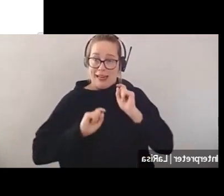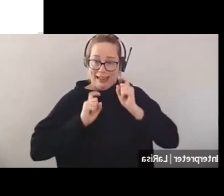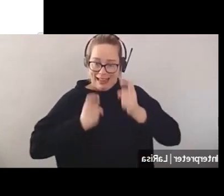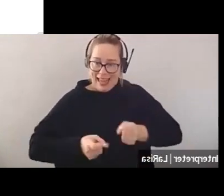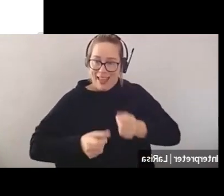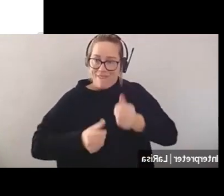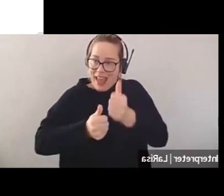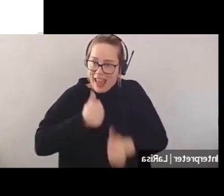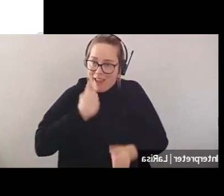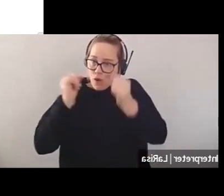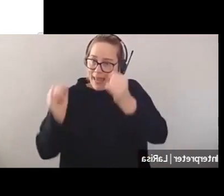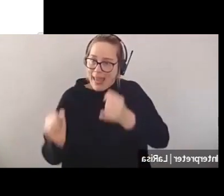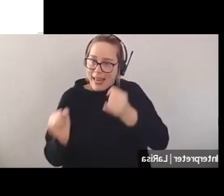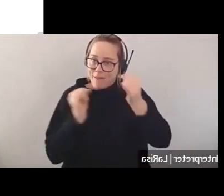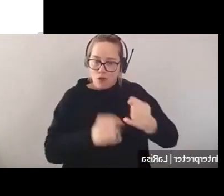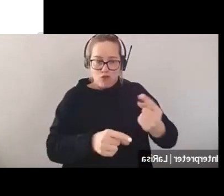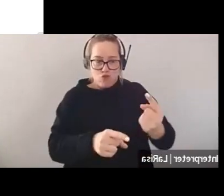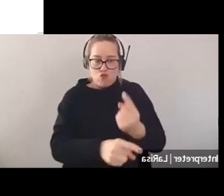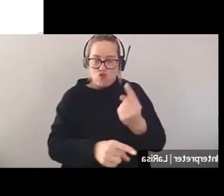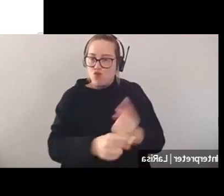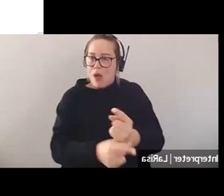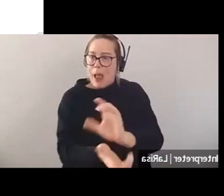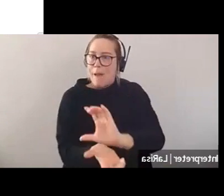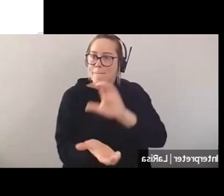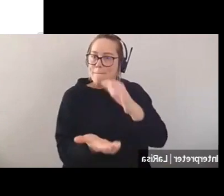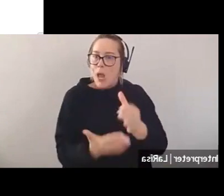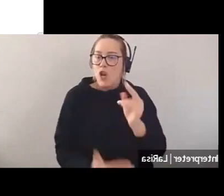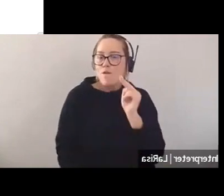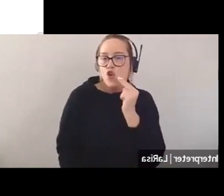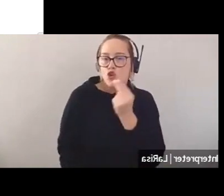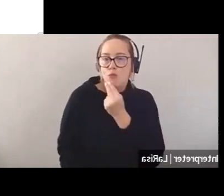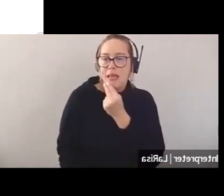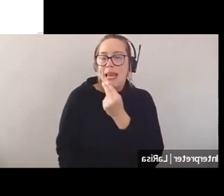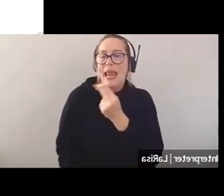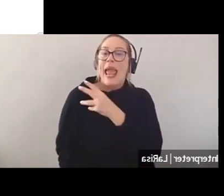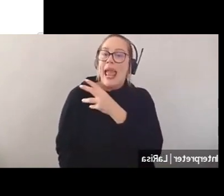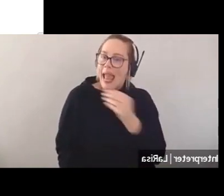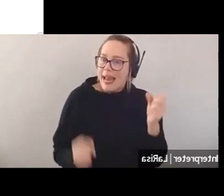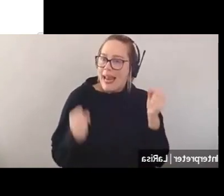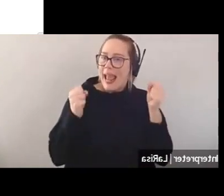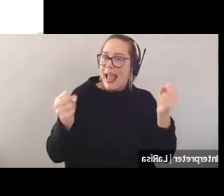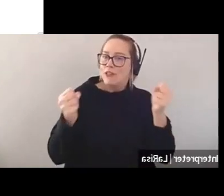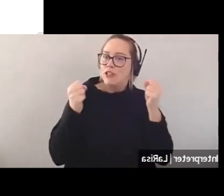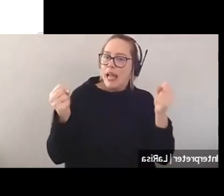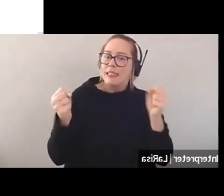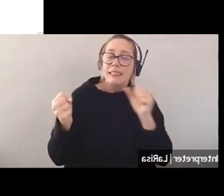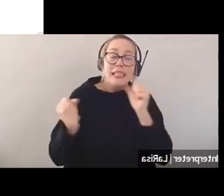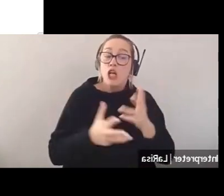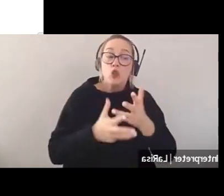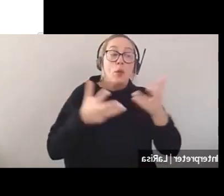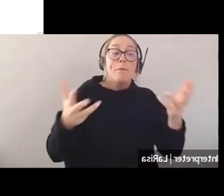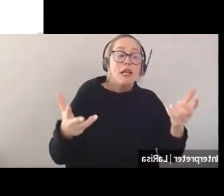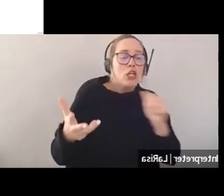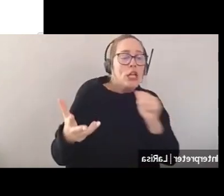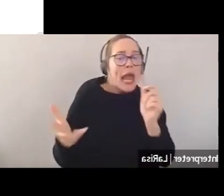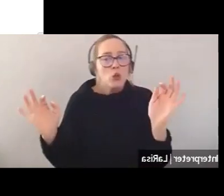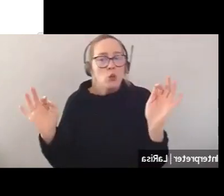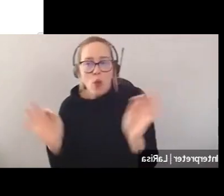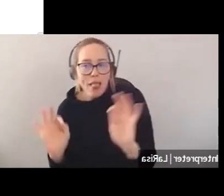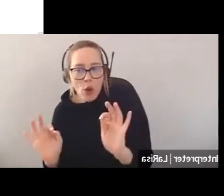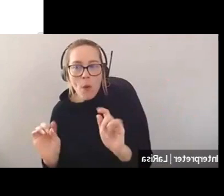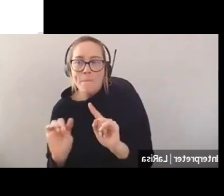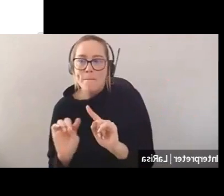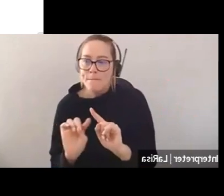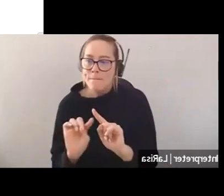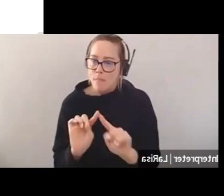if we could give every individual the right amount of nourishment and exercise, not too little and not too much, we would